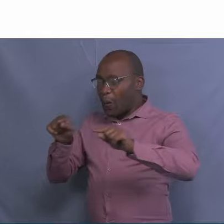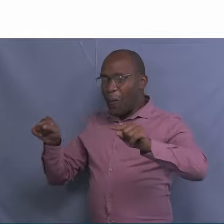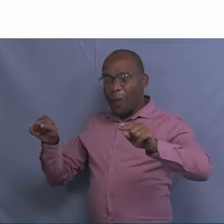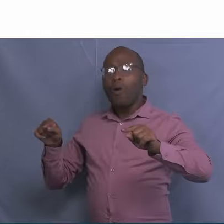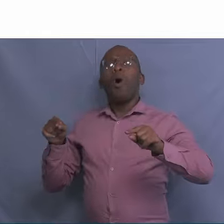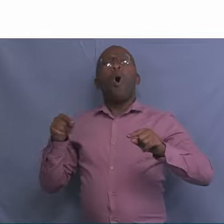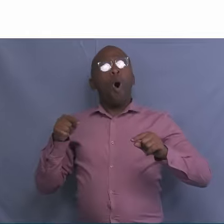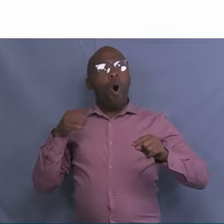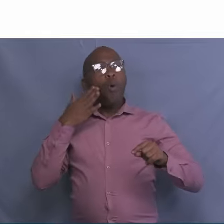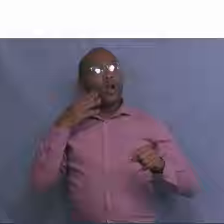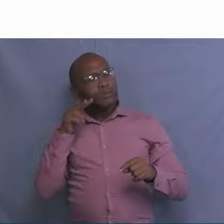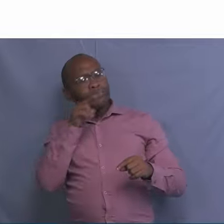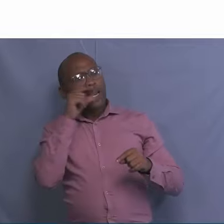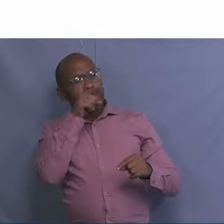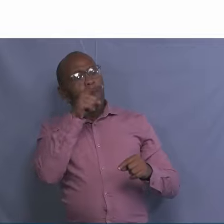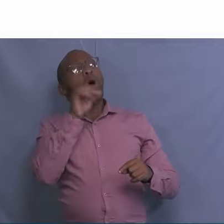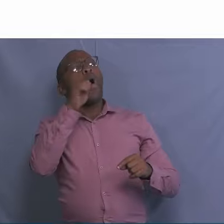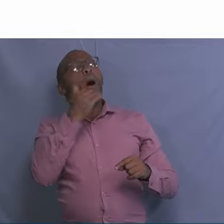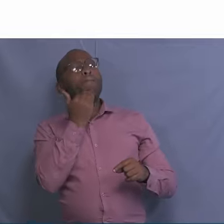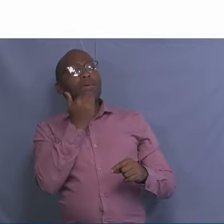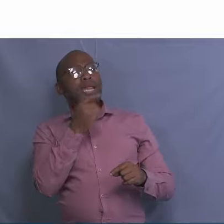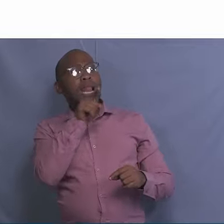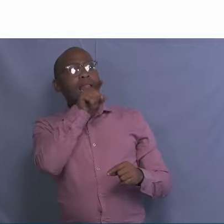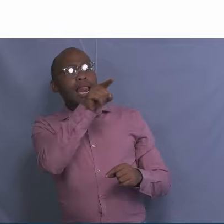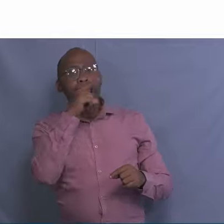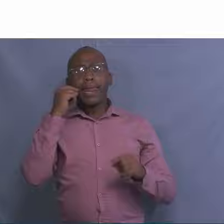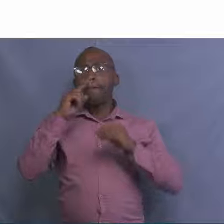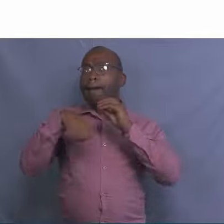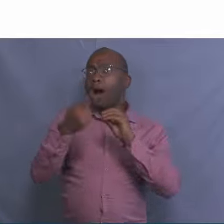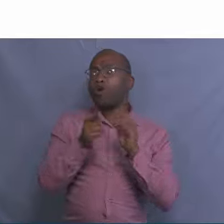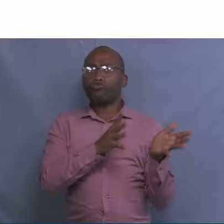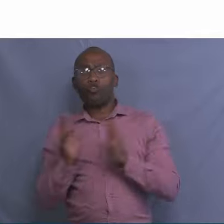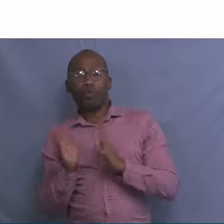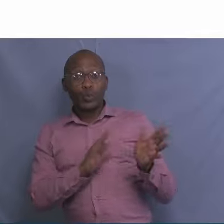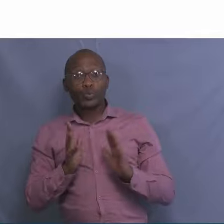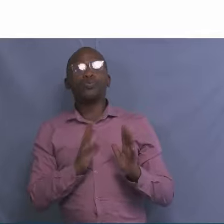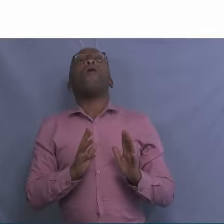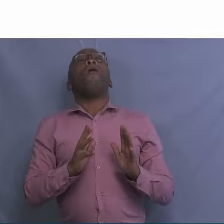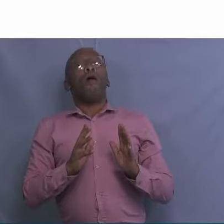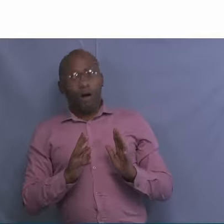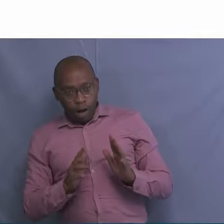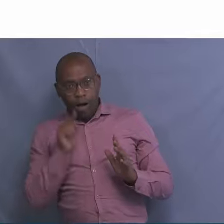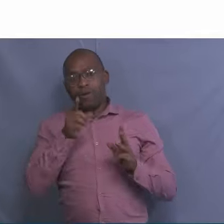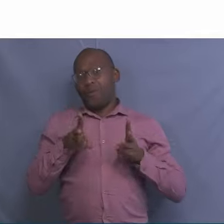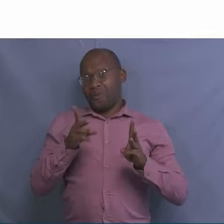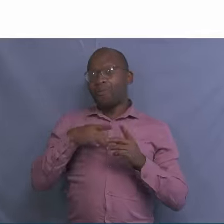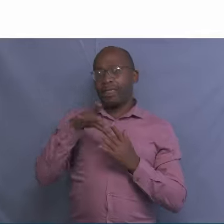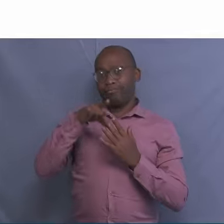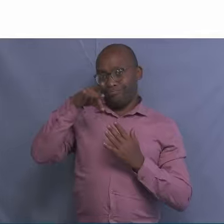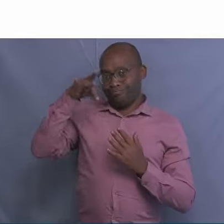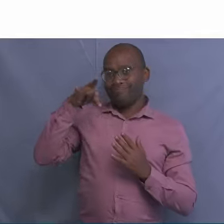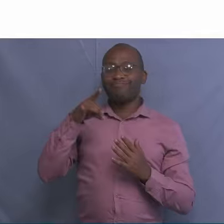must get an impression, or you must already get an idea about what the business does, or what products or what services